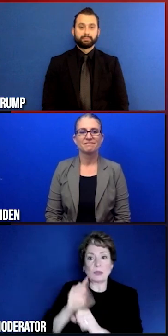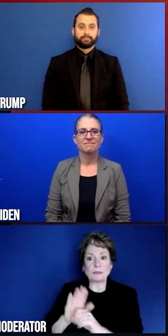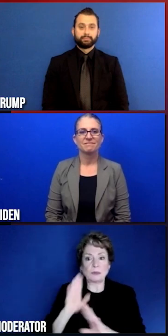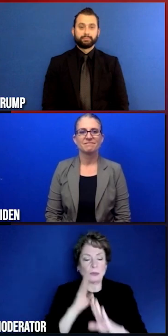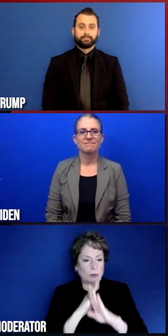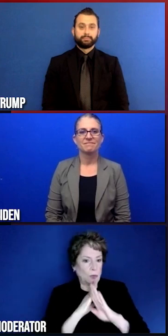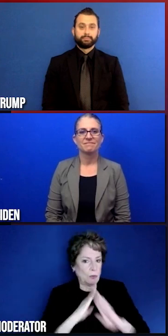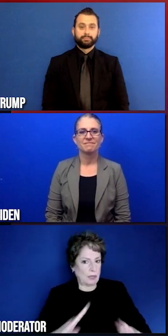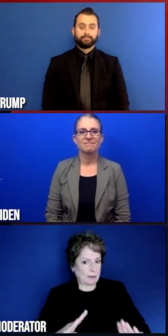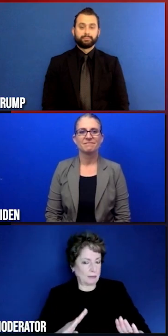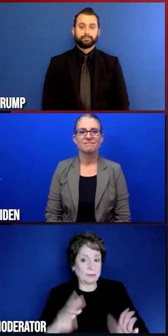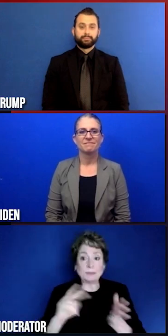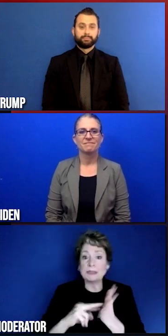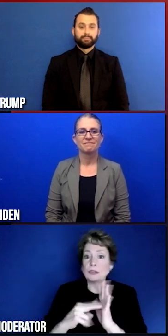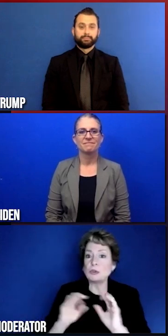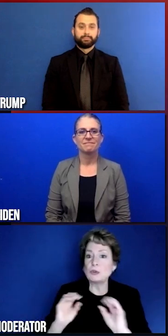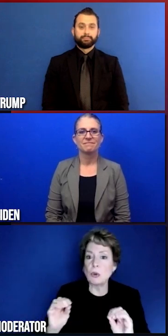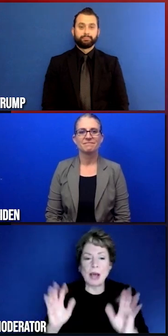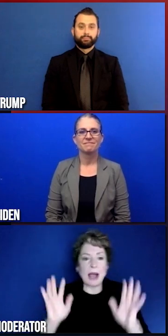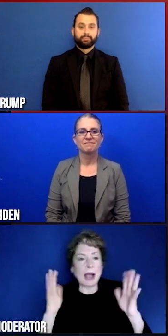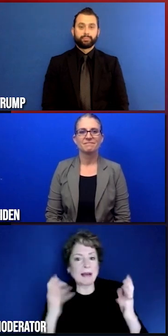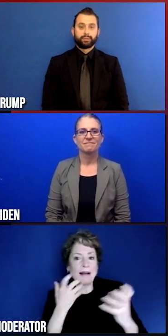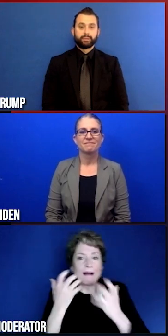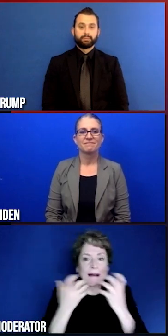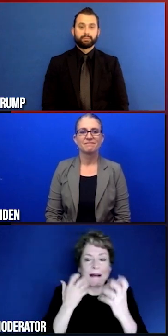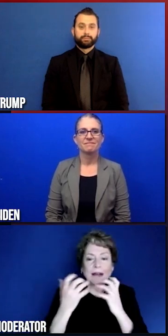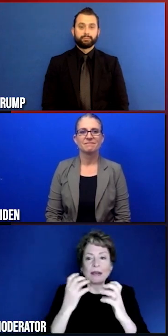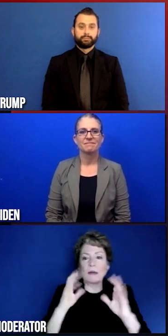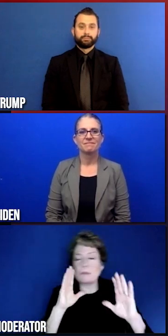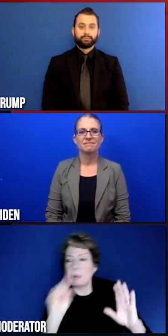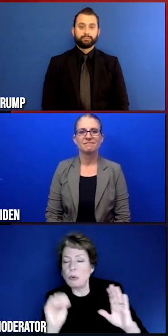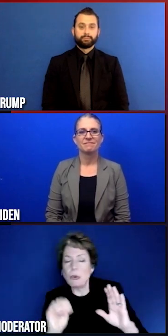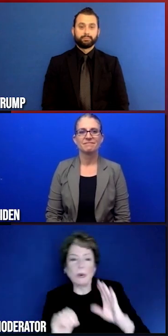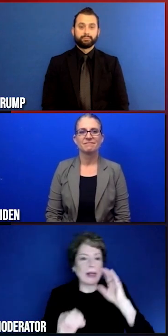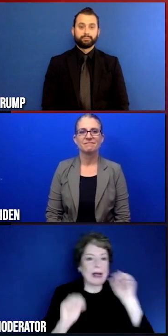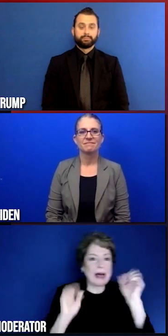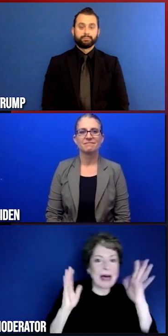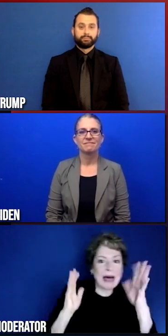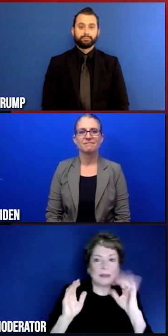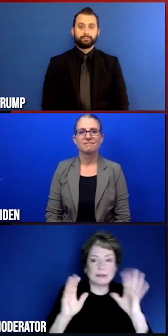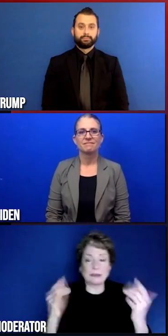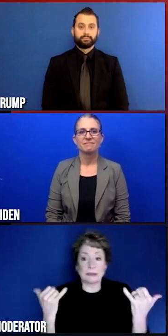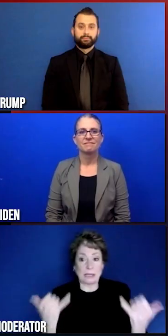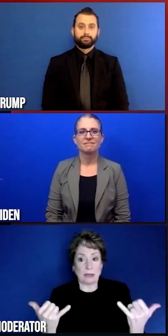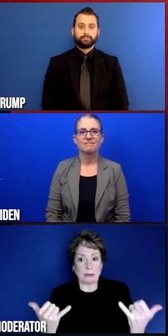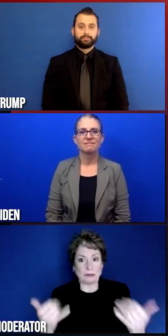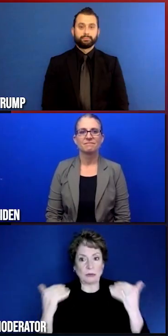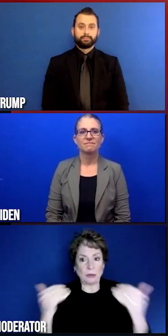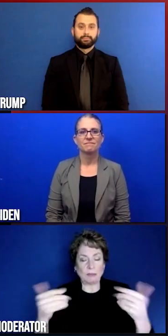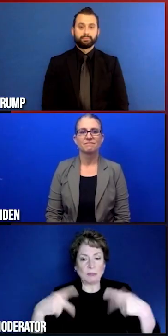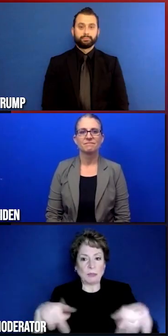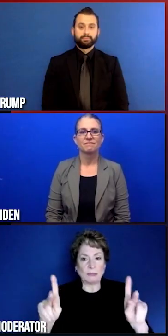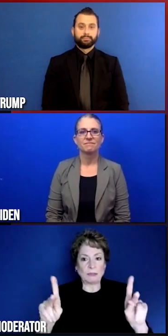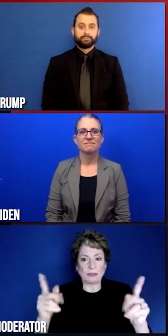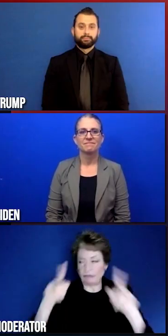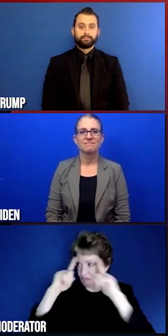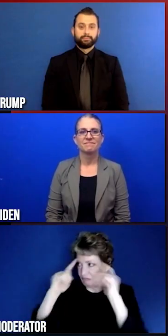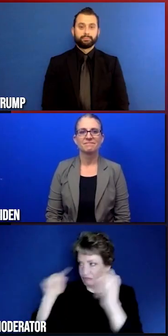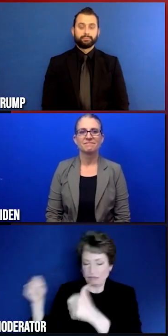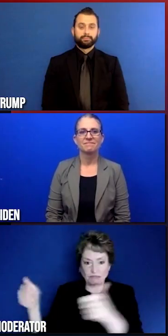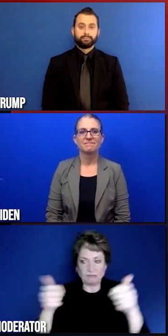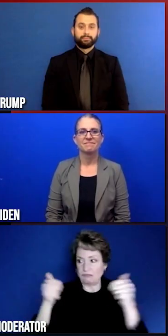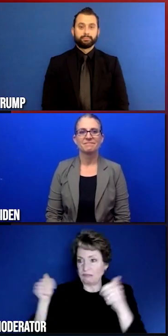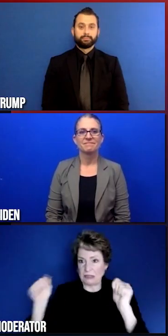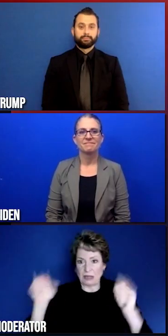interruptions, except right now, as we welcome to the stage former Vice President Joe Biden and President Donald J. Trump.